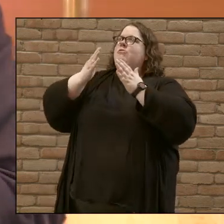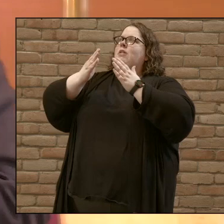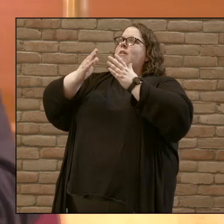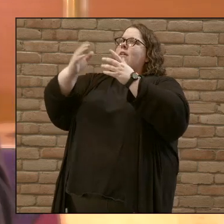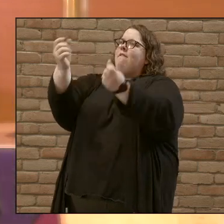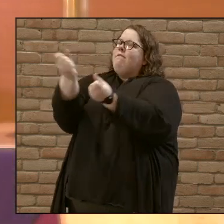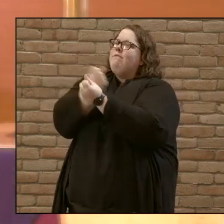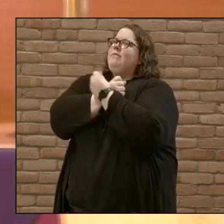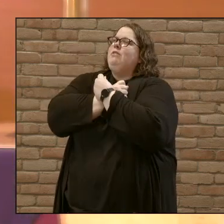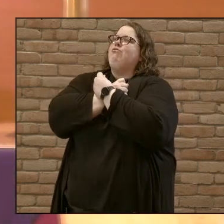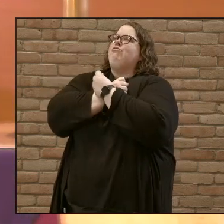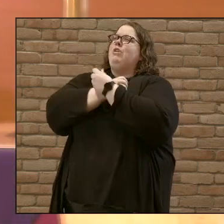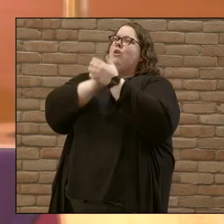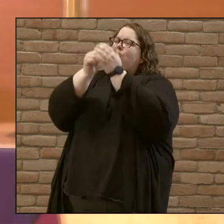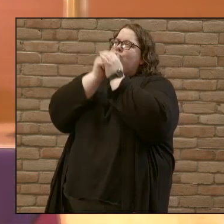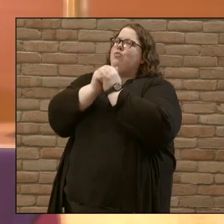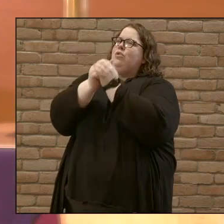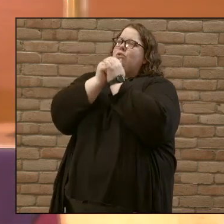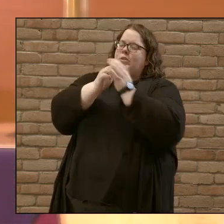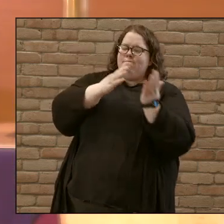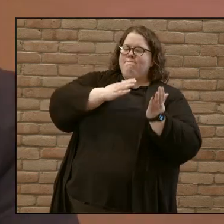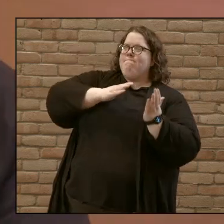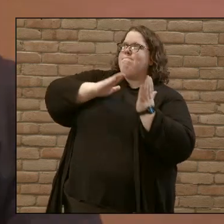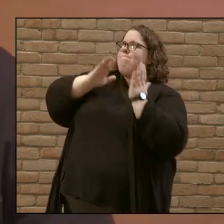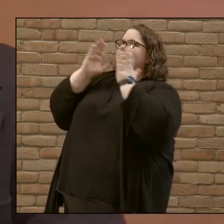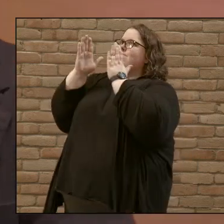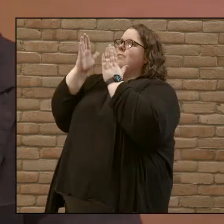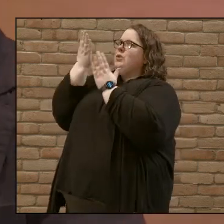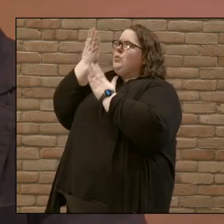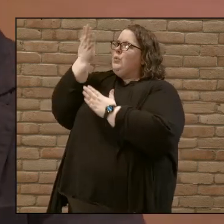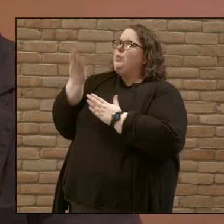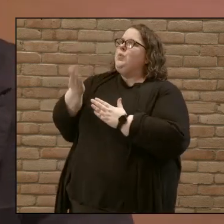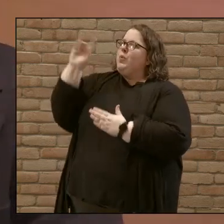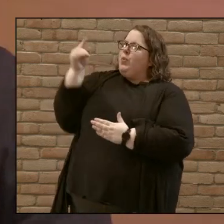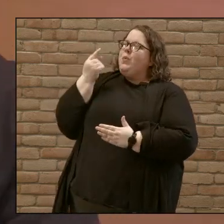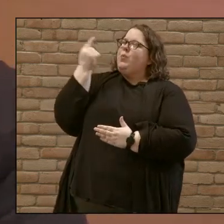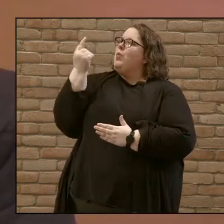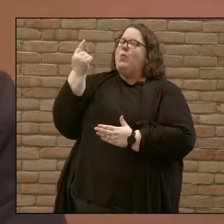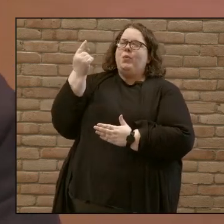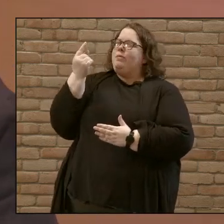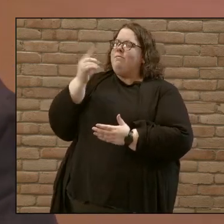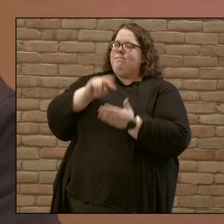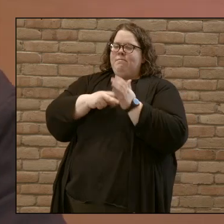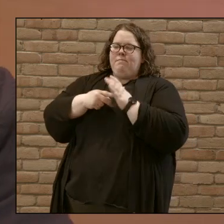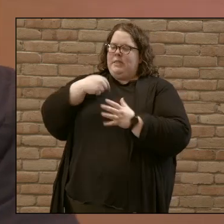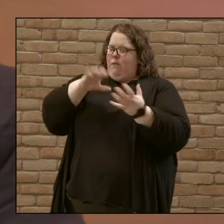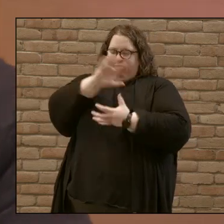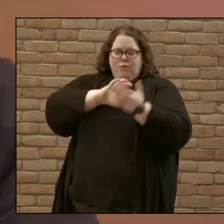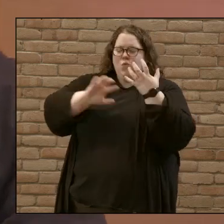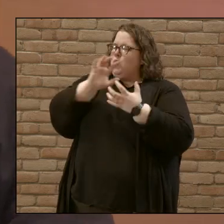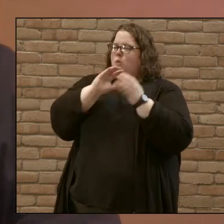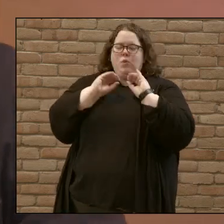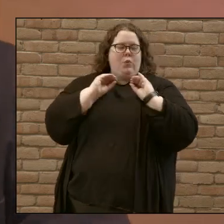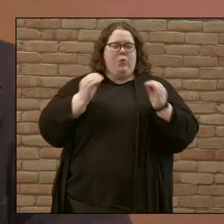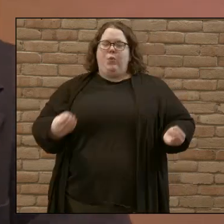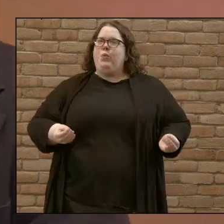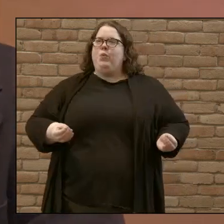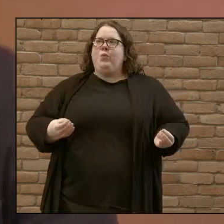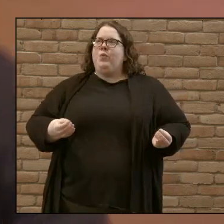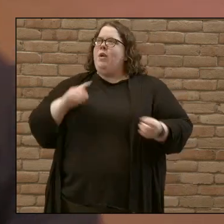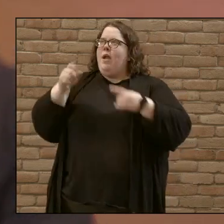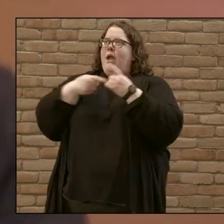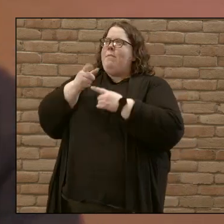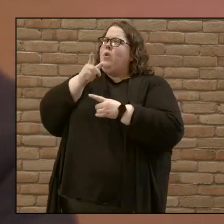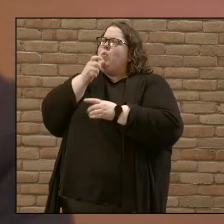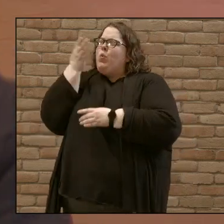our worship would be to you and to you alone, that there would be no confusion, Jesus, about who